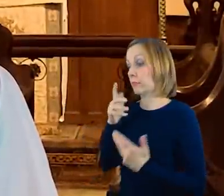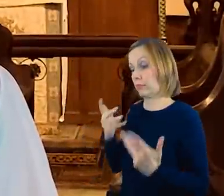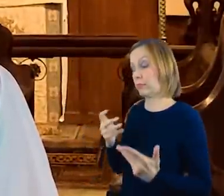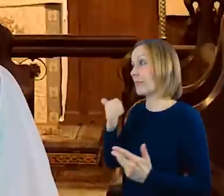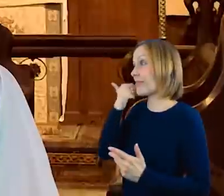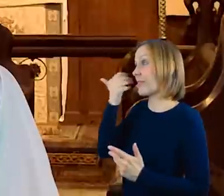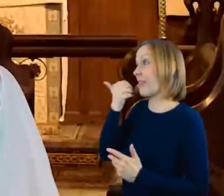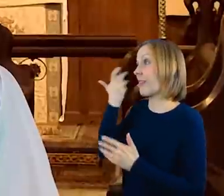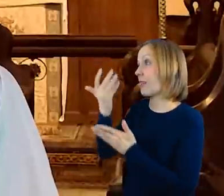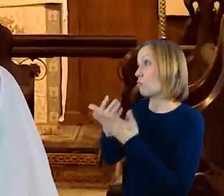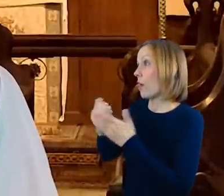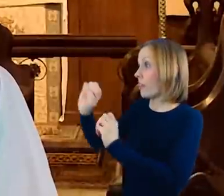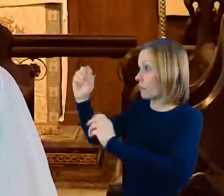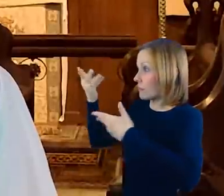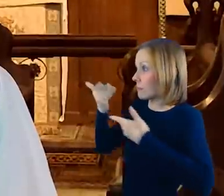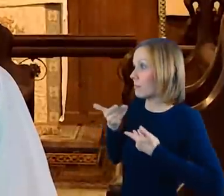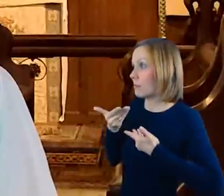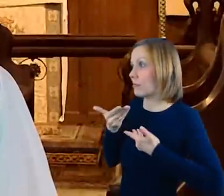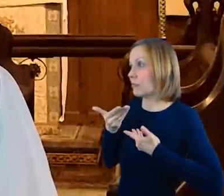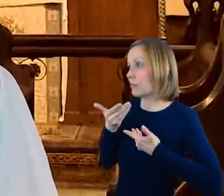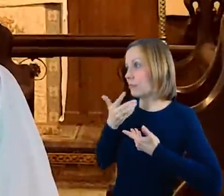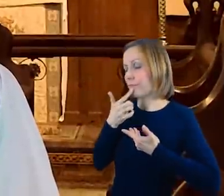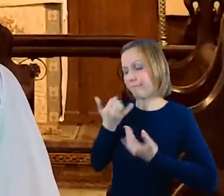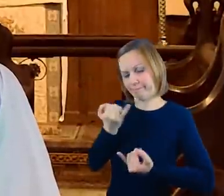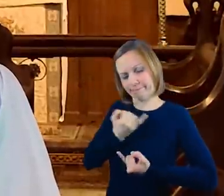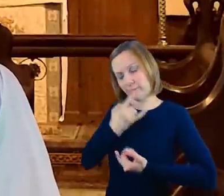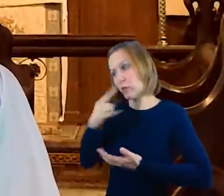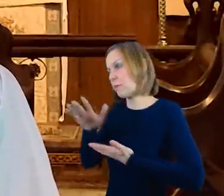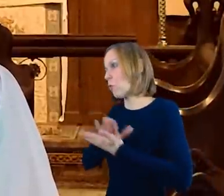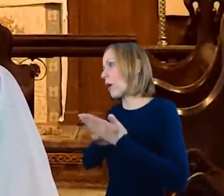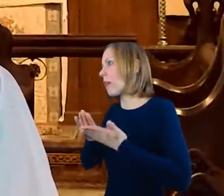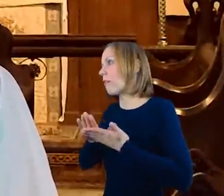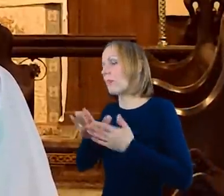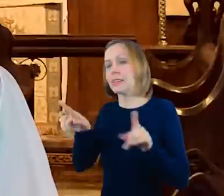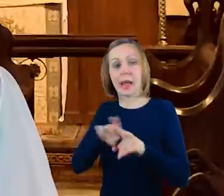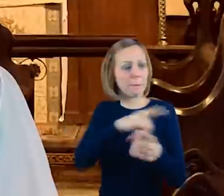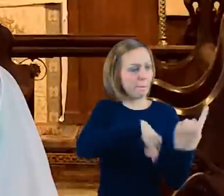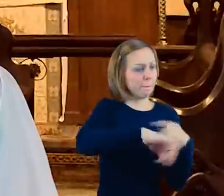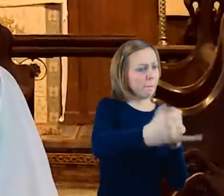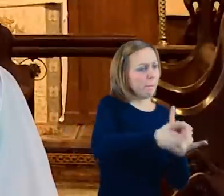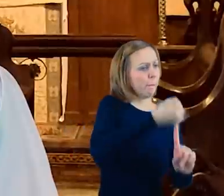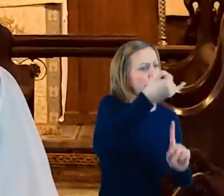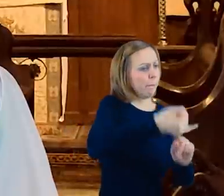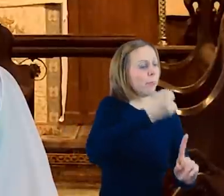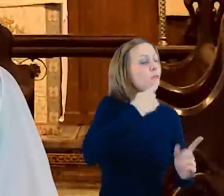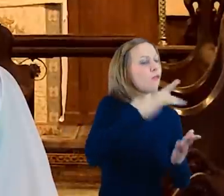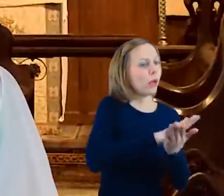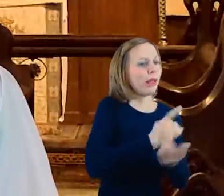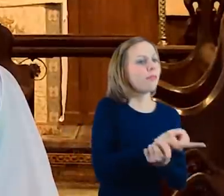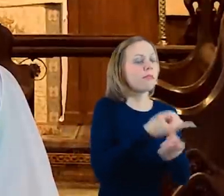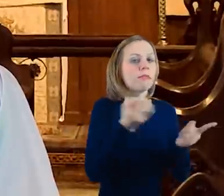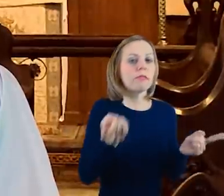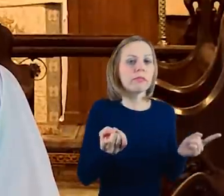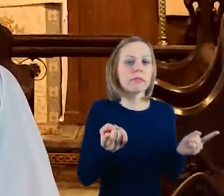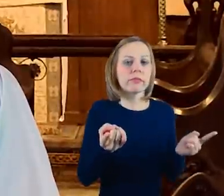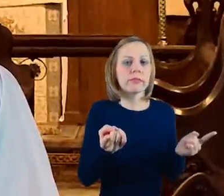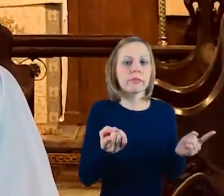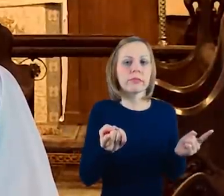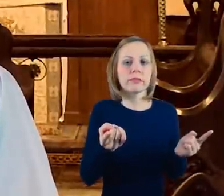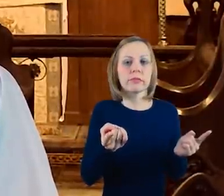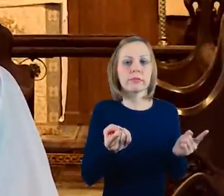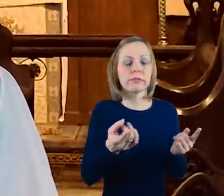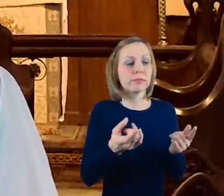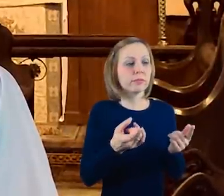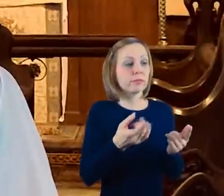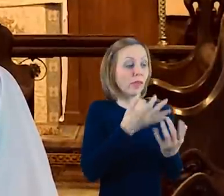bread, and forgive us our trespasses, as we forgive those who trespass against us. And lead